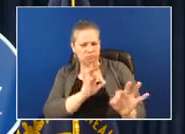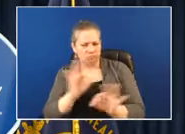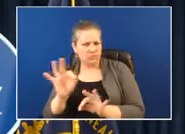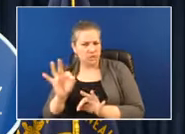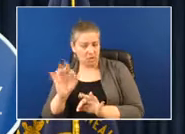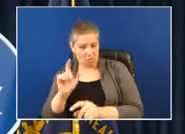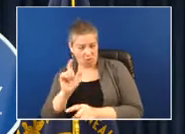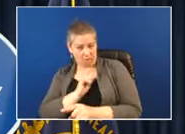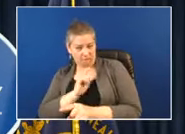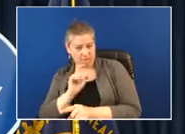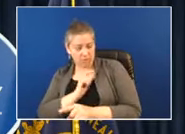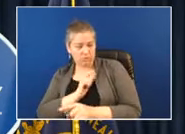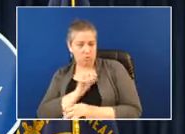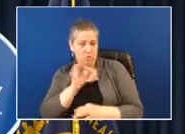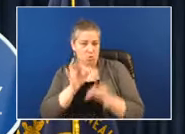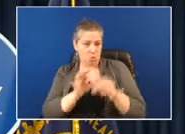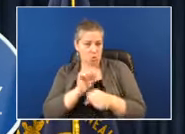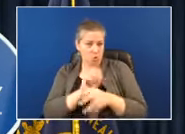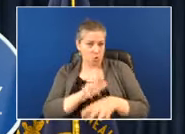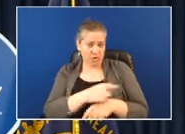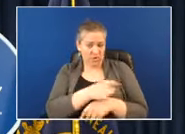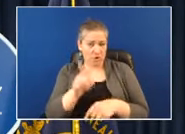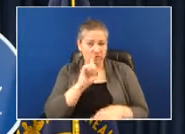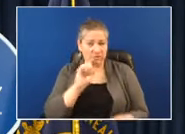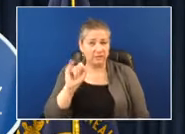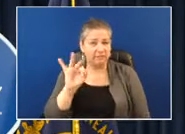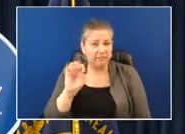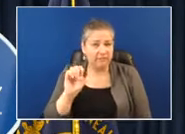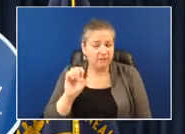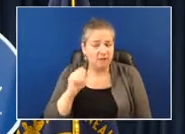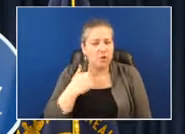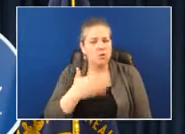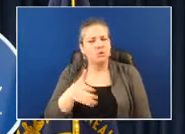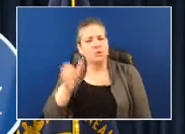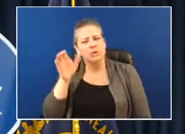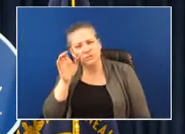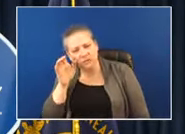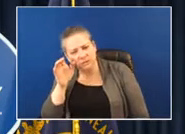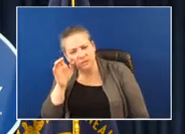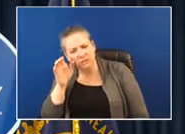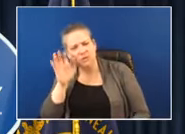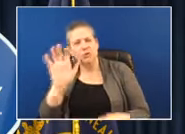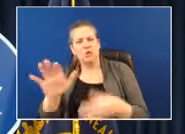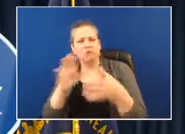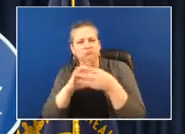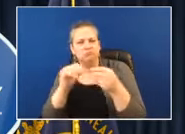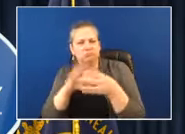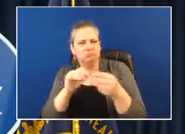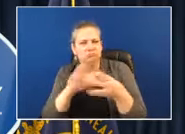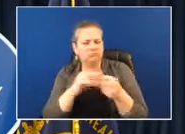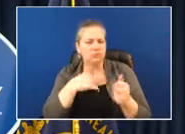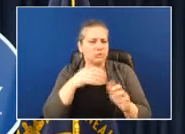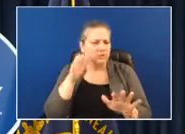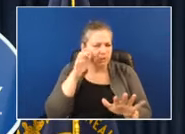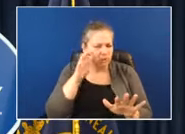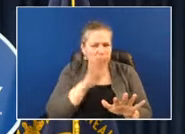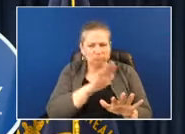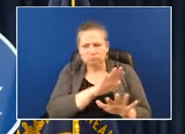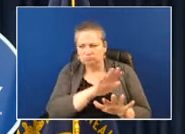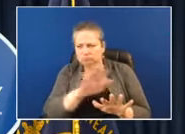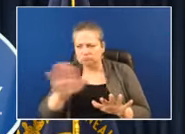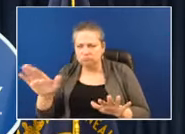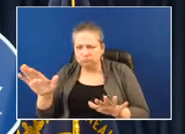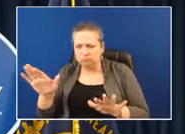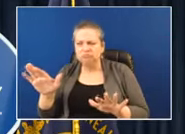our court workers are safe. And so I want to listen to the concerns, and then we'll ultimately act